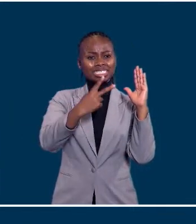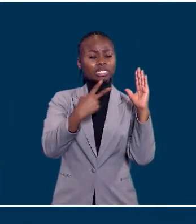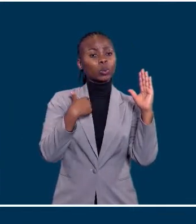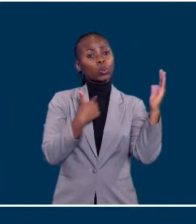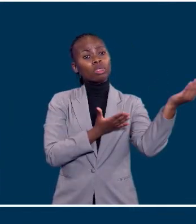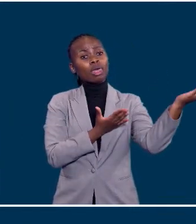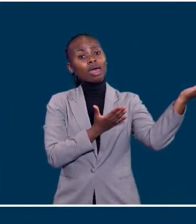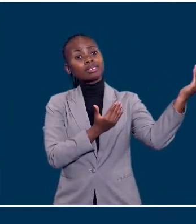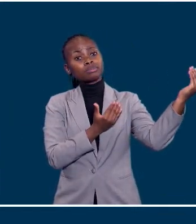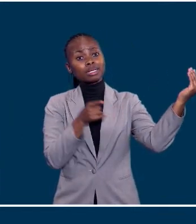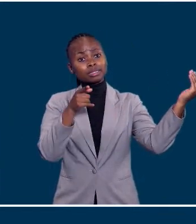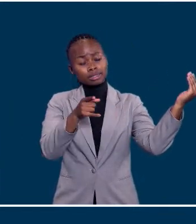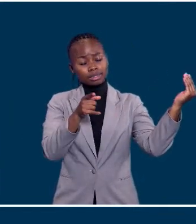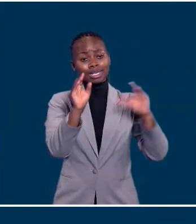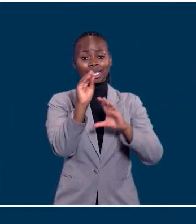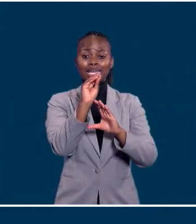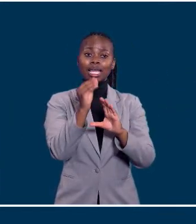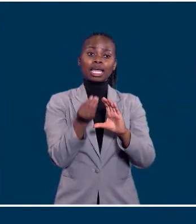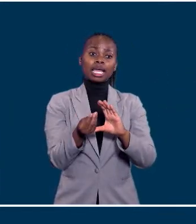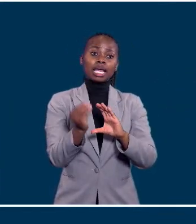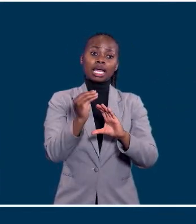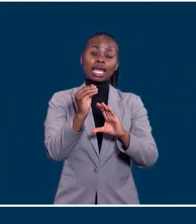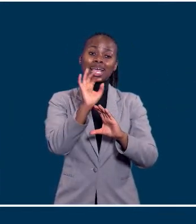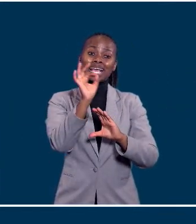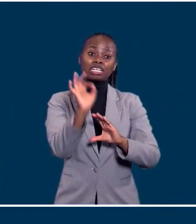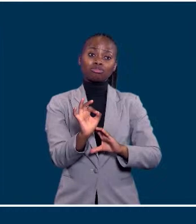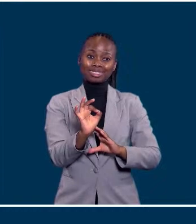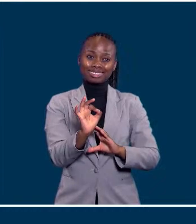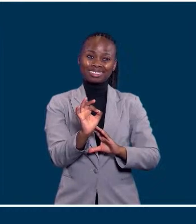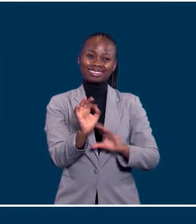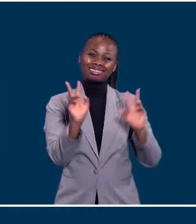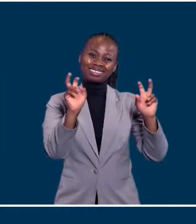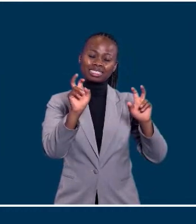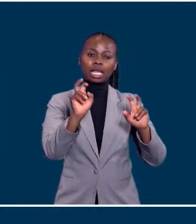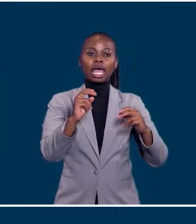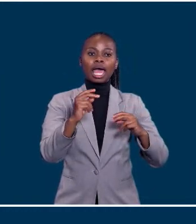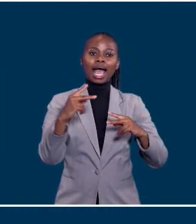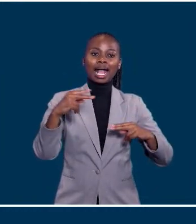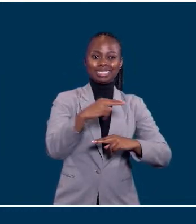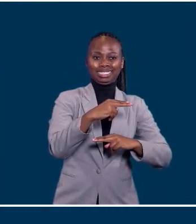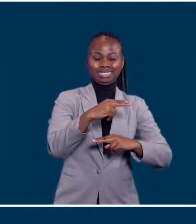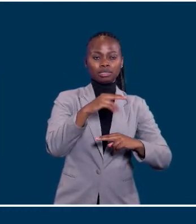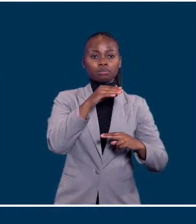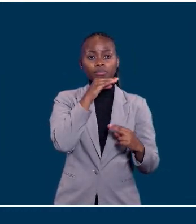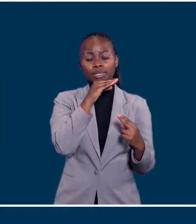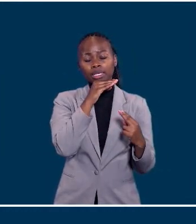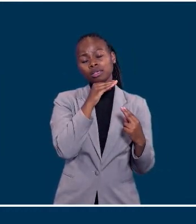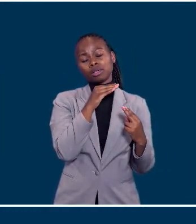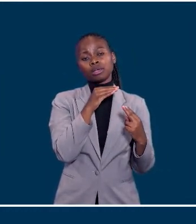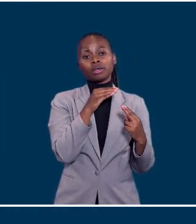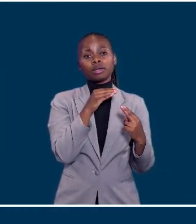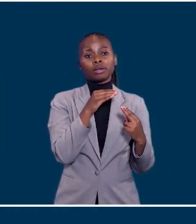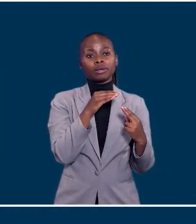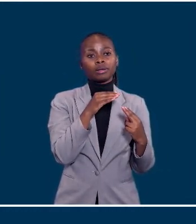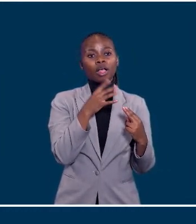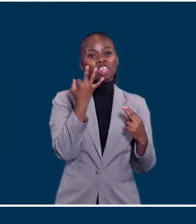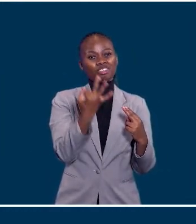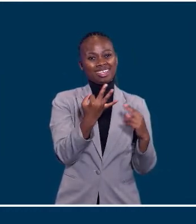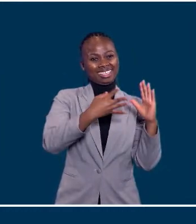be interest rate cuts in the UK, which is green, the Eurozone, which is red, and the US, which is in